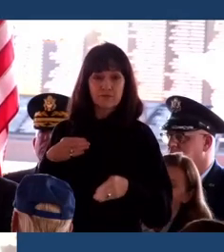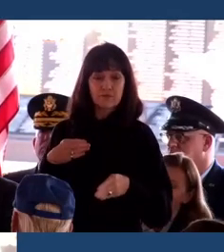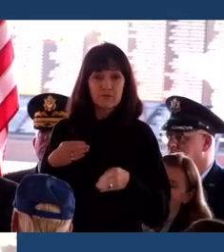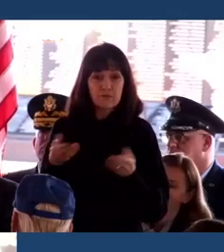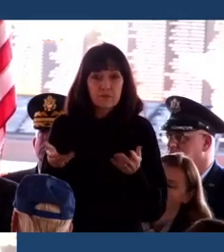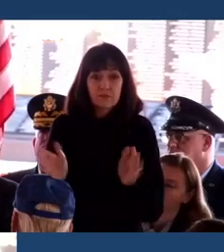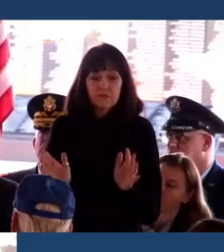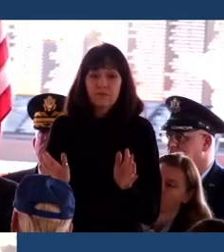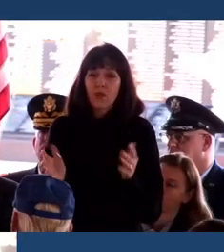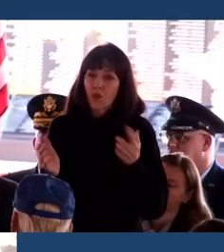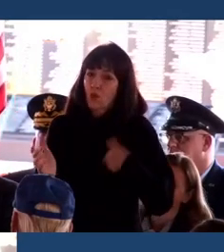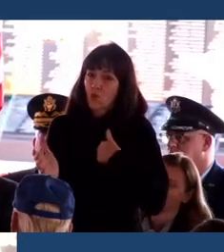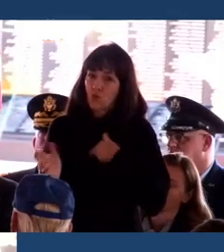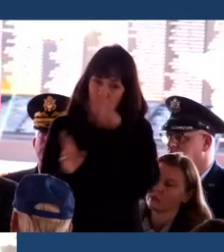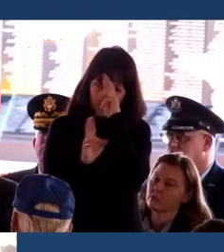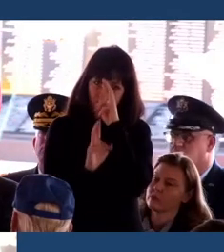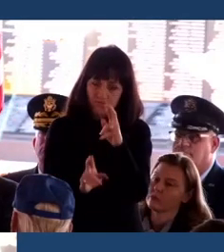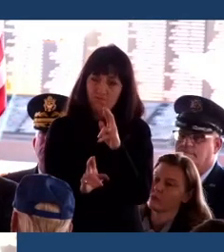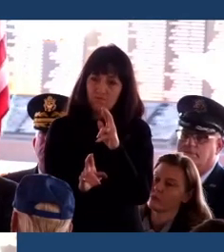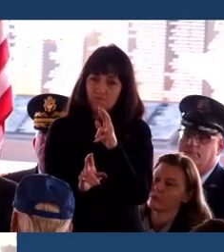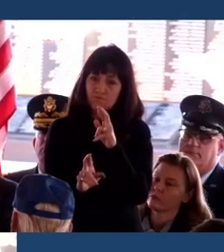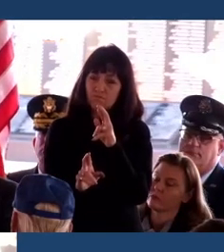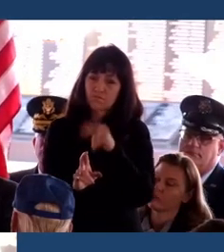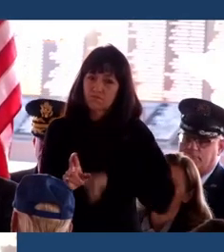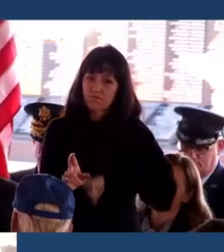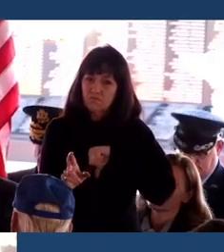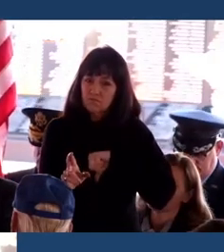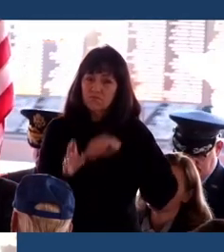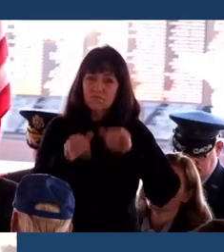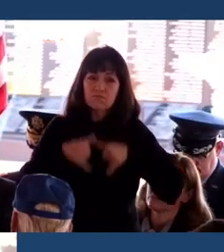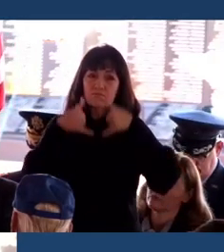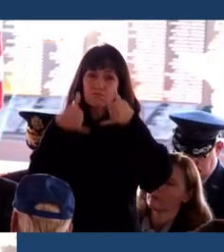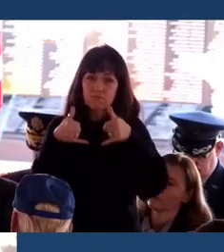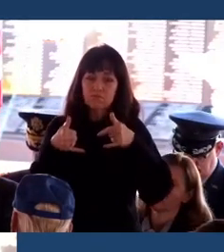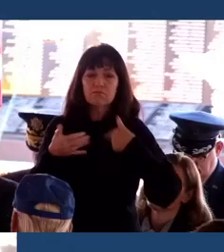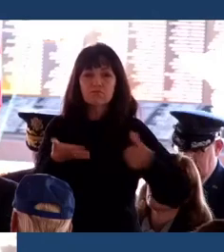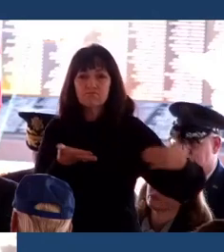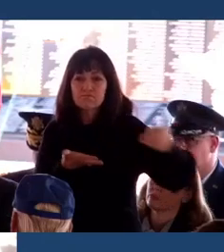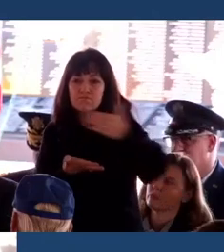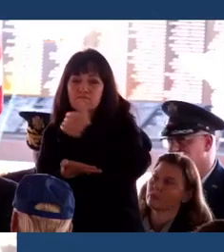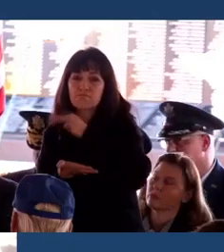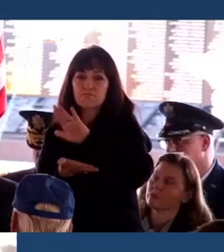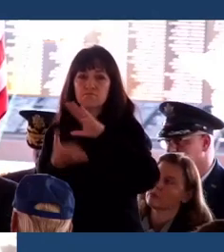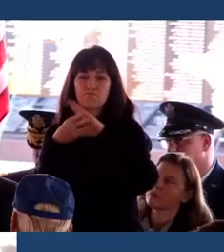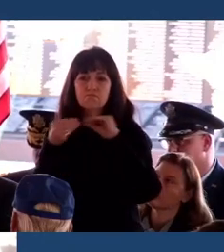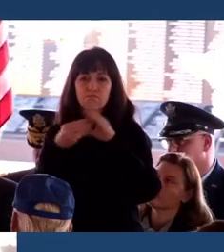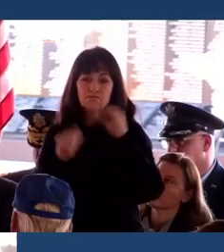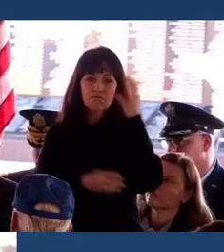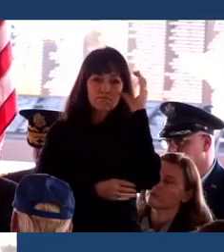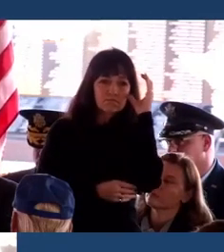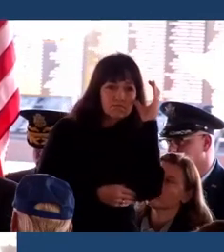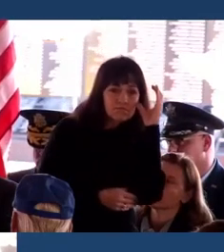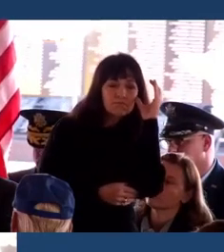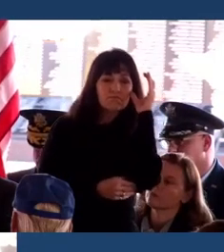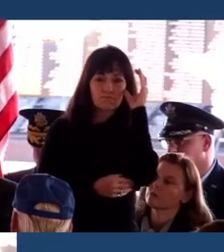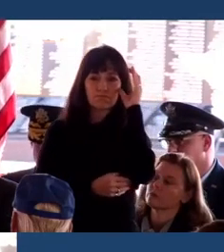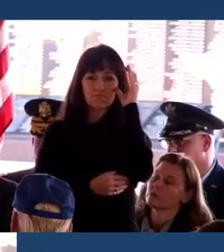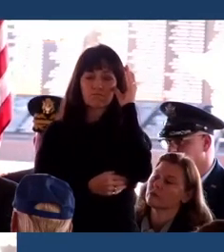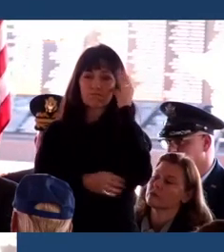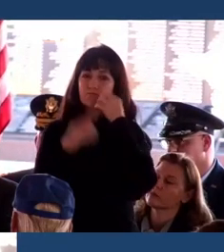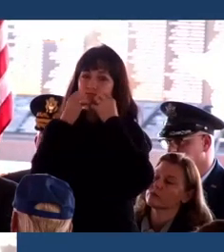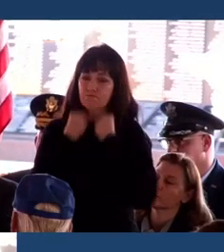and their service today by collecting and retelling their stories, and then those stories will not be lost to